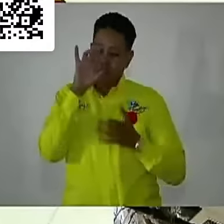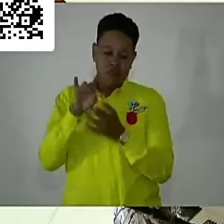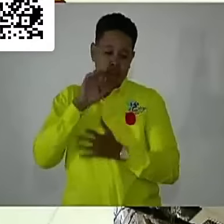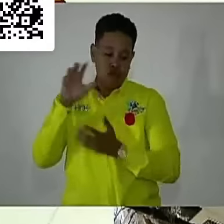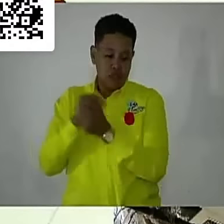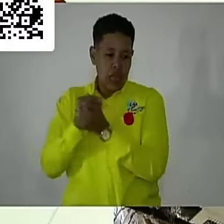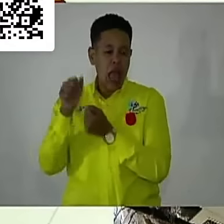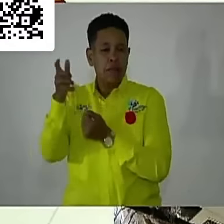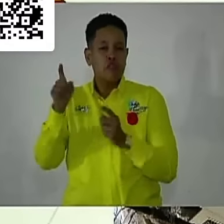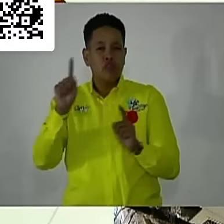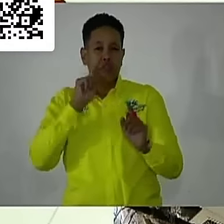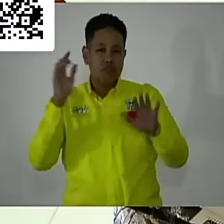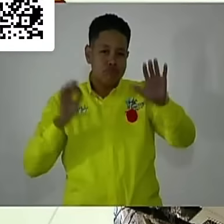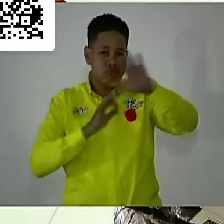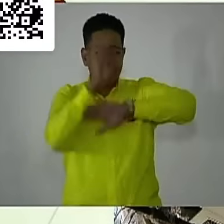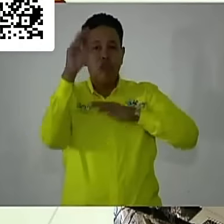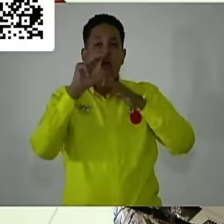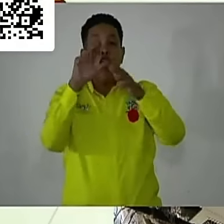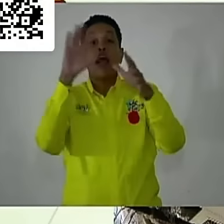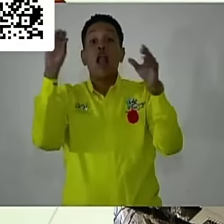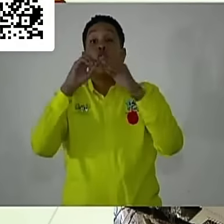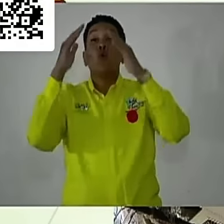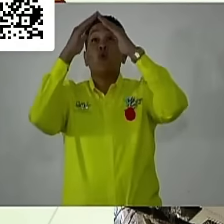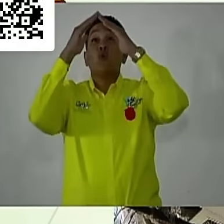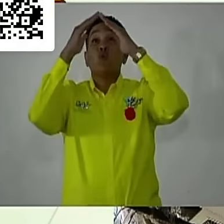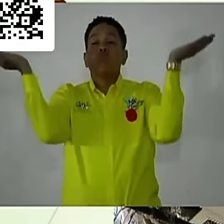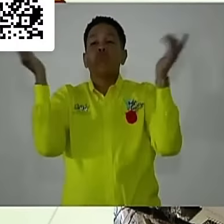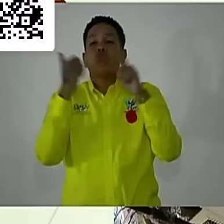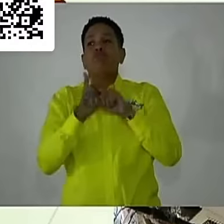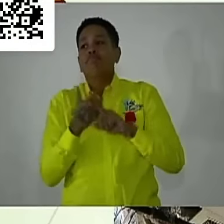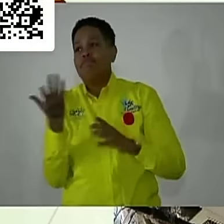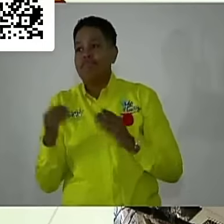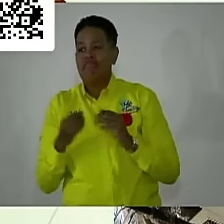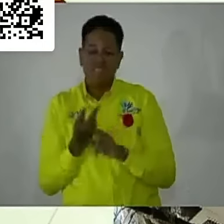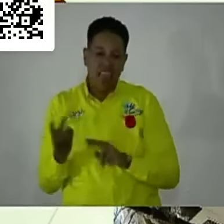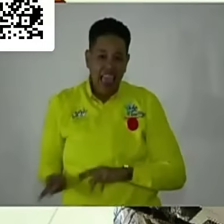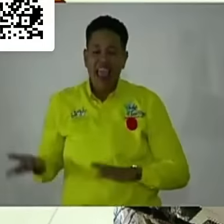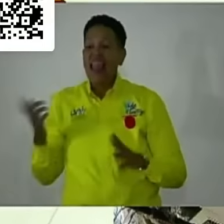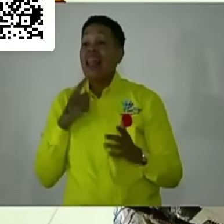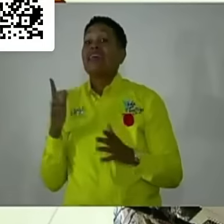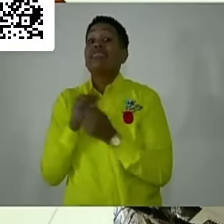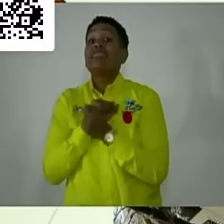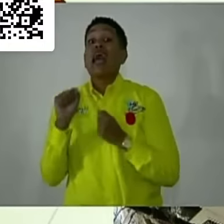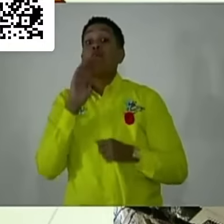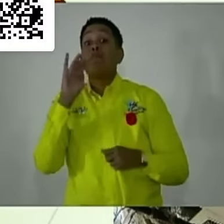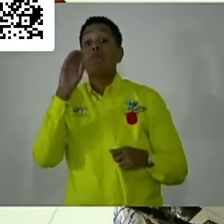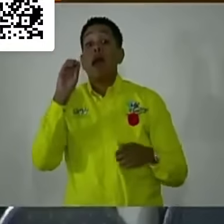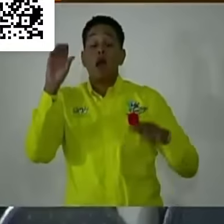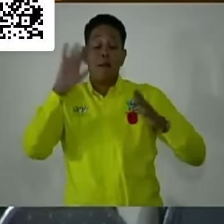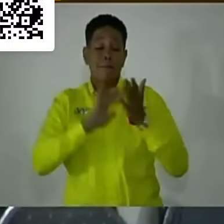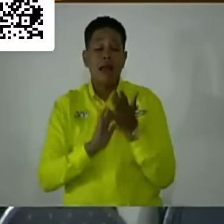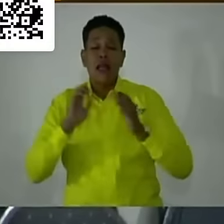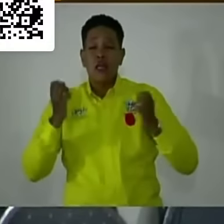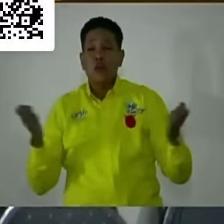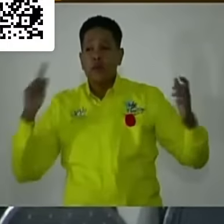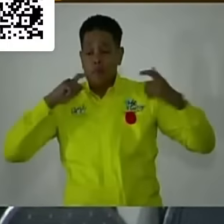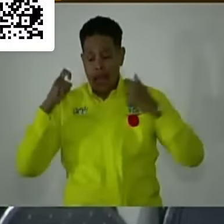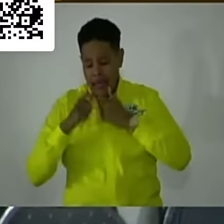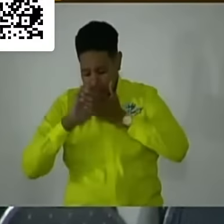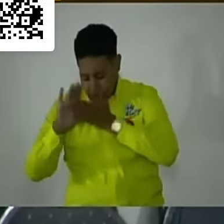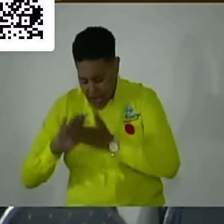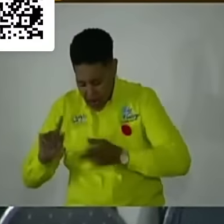suffered damages during the passage of the hurricane, including roofing systems failure, damage to biomedical equipment, electrical and sanitation,